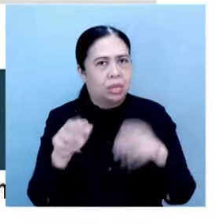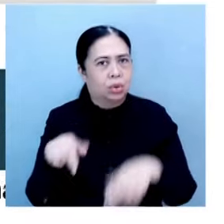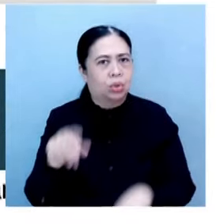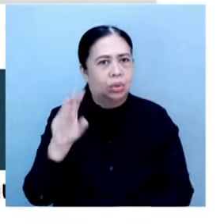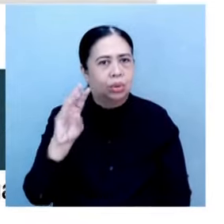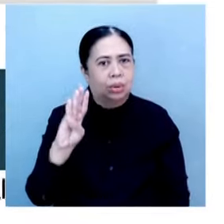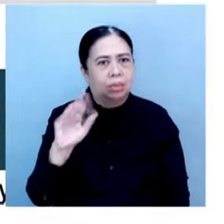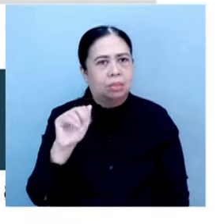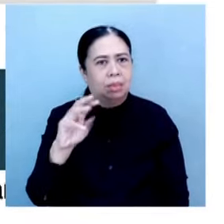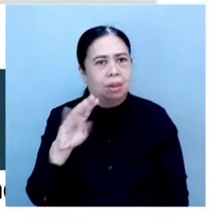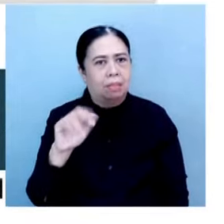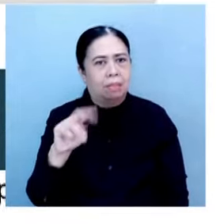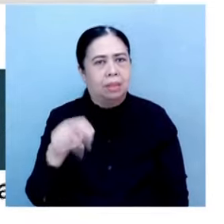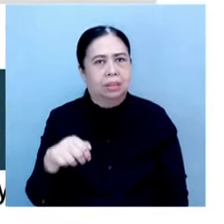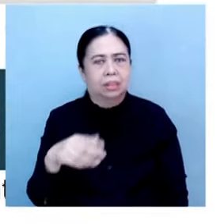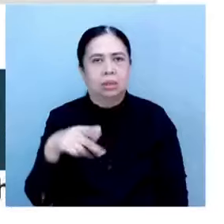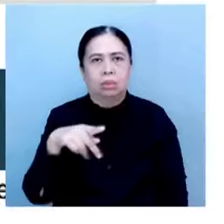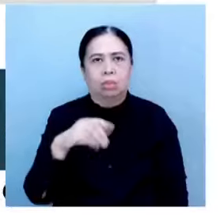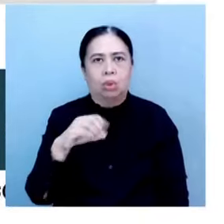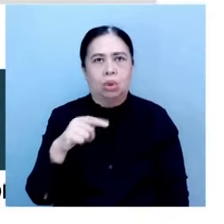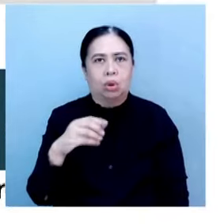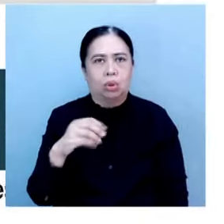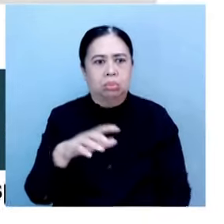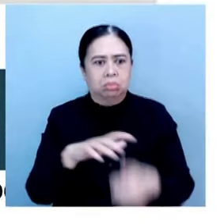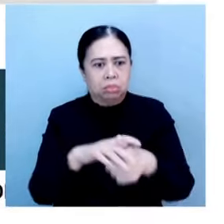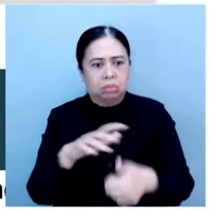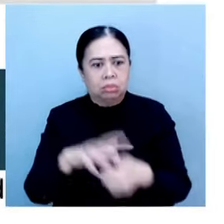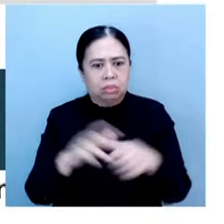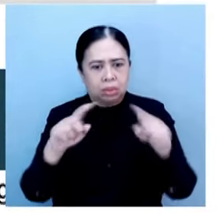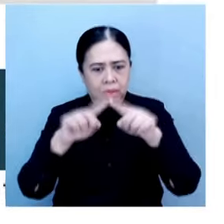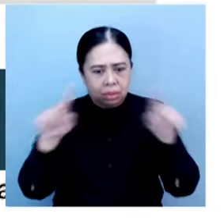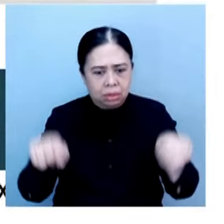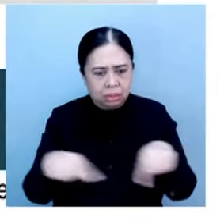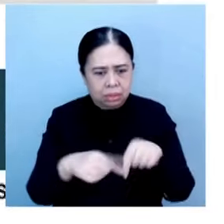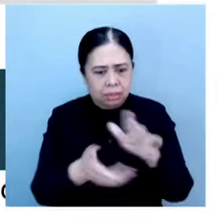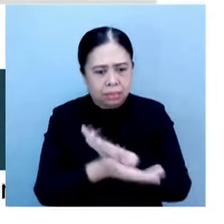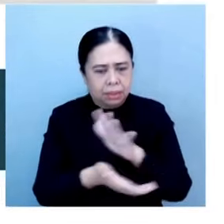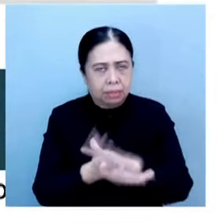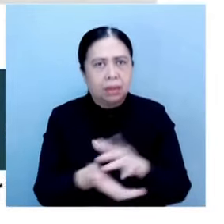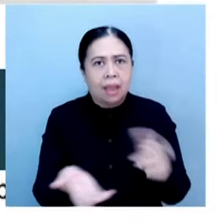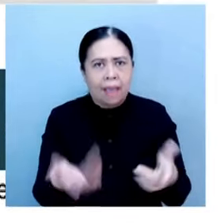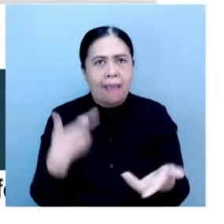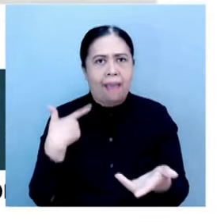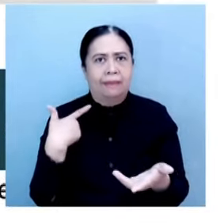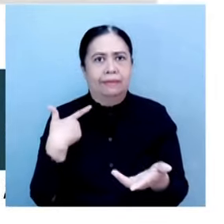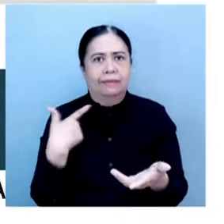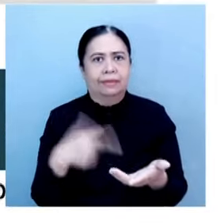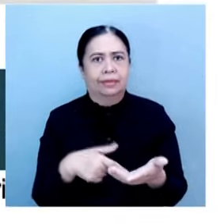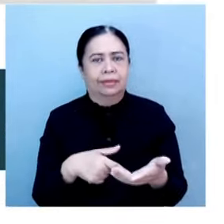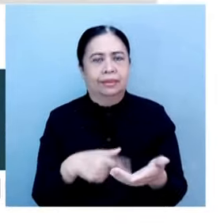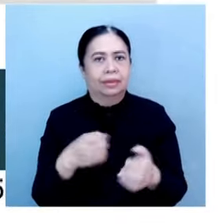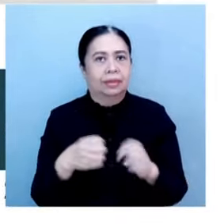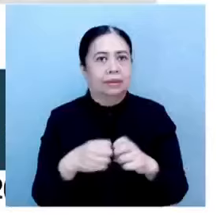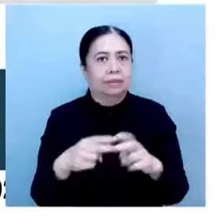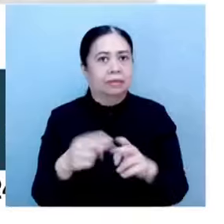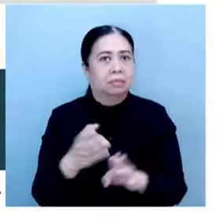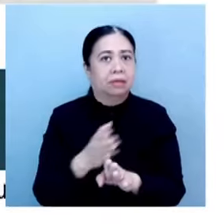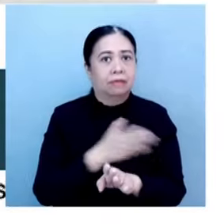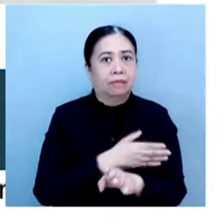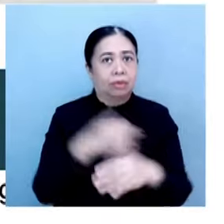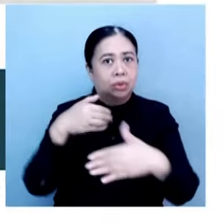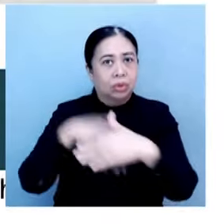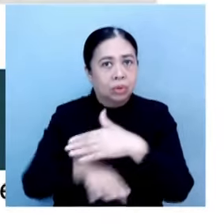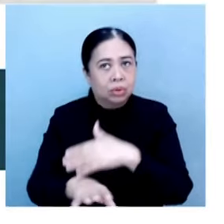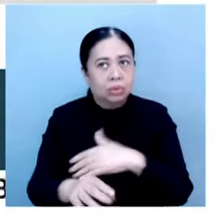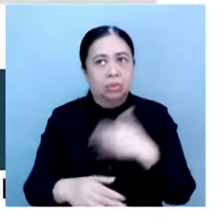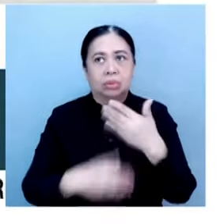dito sa Pogori dahil yung pangalan niya lumalabas sa maraming dokumento. Even nung bago pa na nagkaroon ng raid, even nung nag-a-apply pa